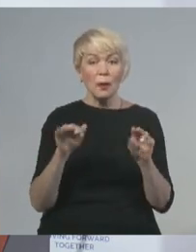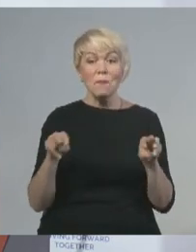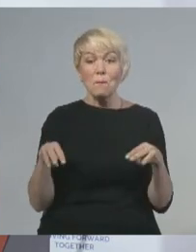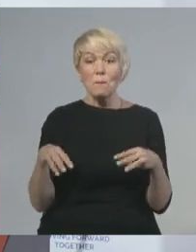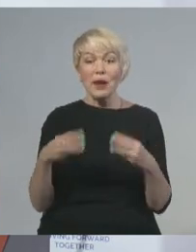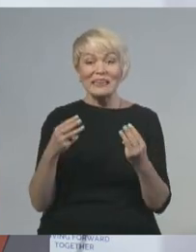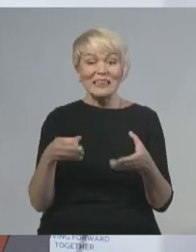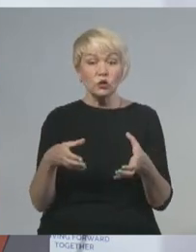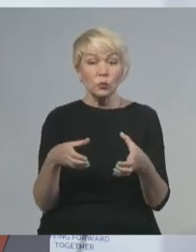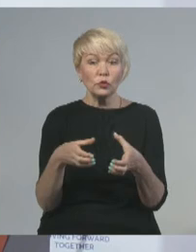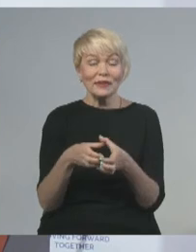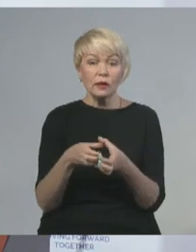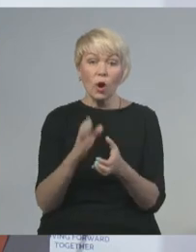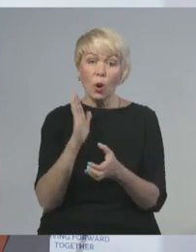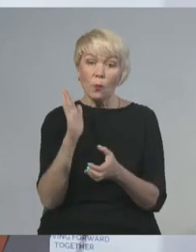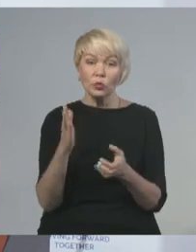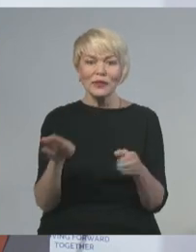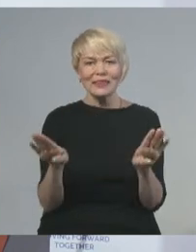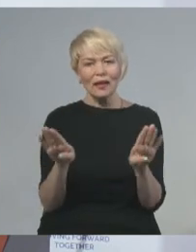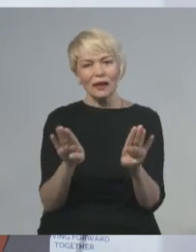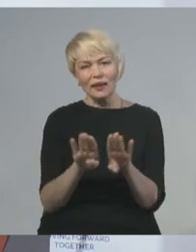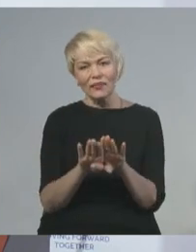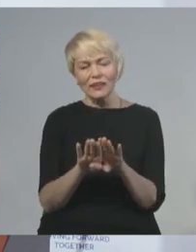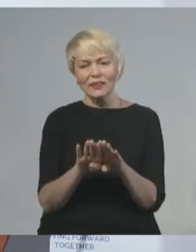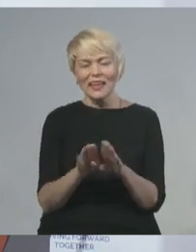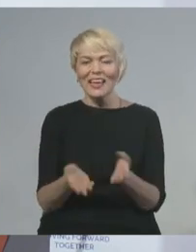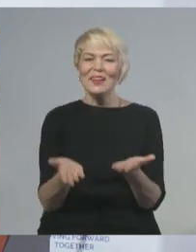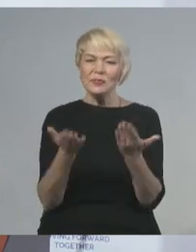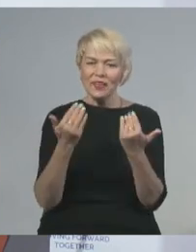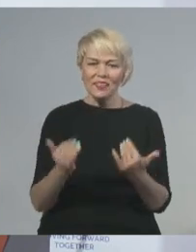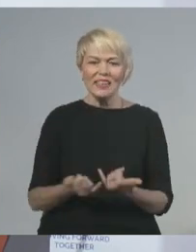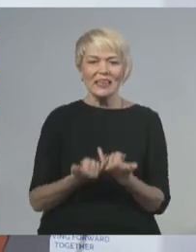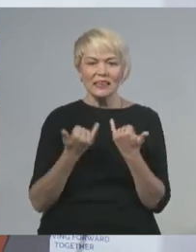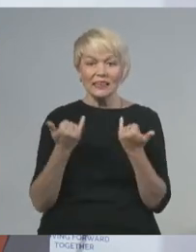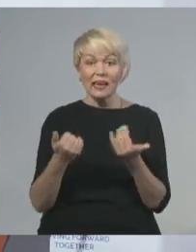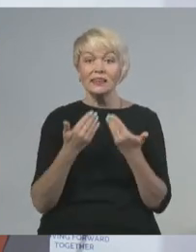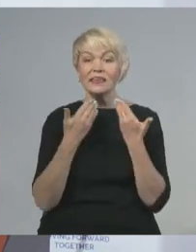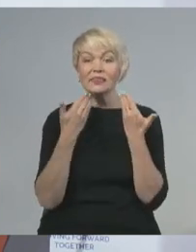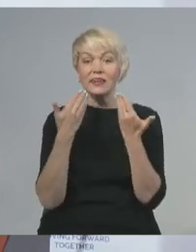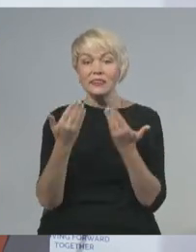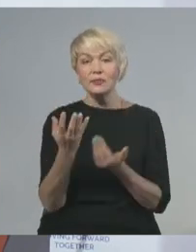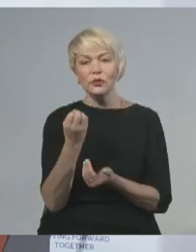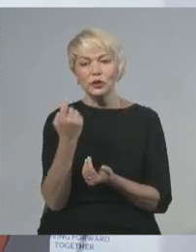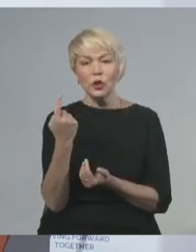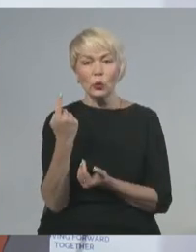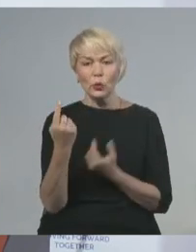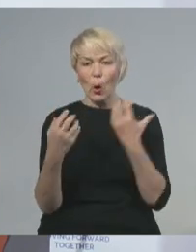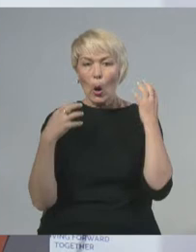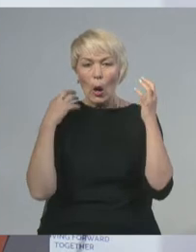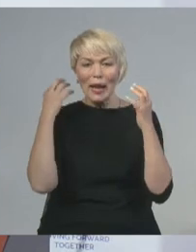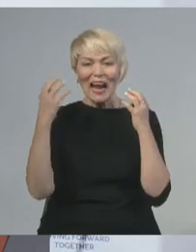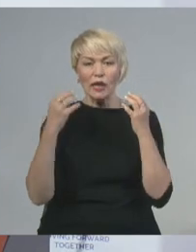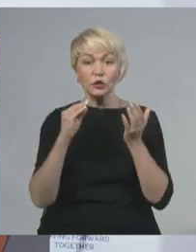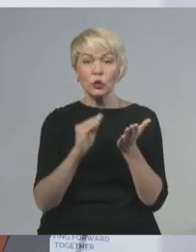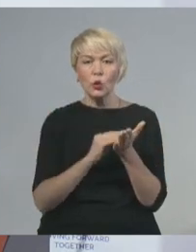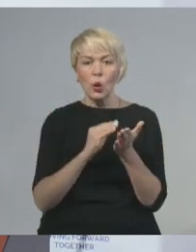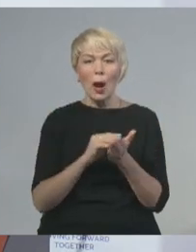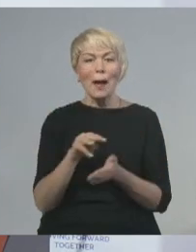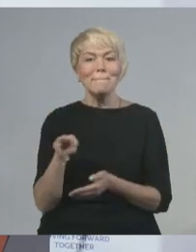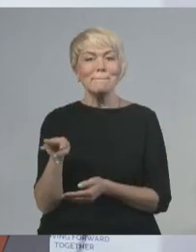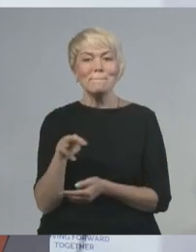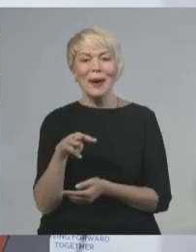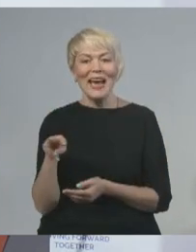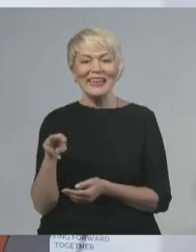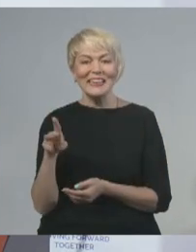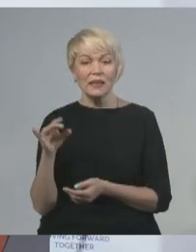but right now let me turn to another another radio journalist to maria from sweden what's happening in sweden